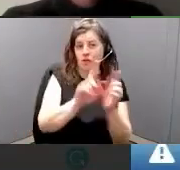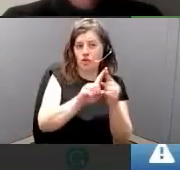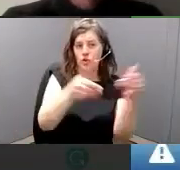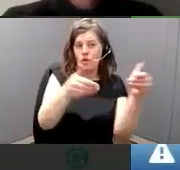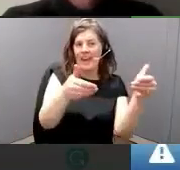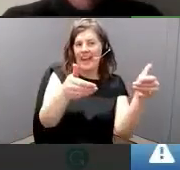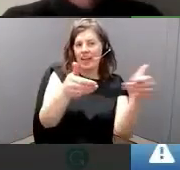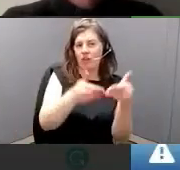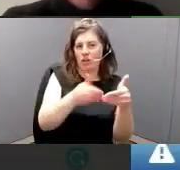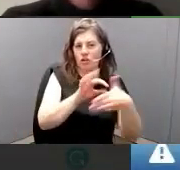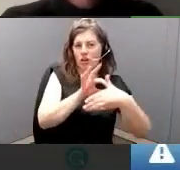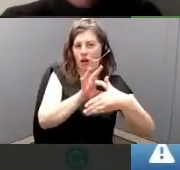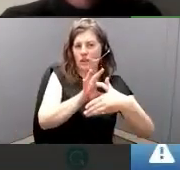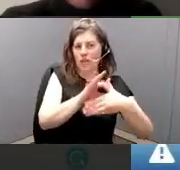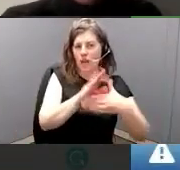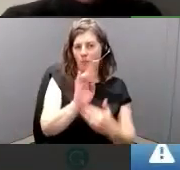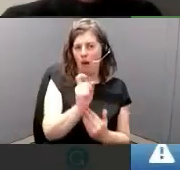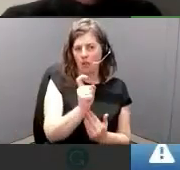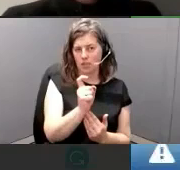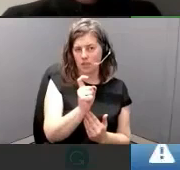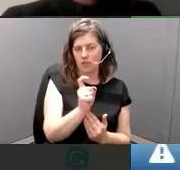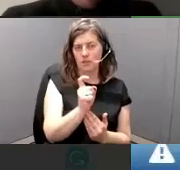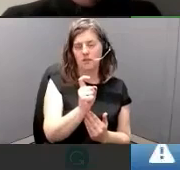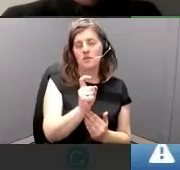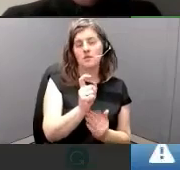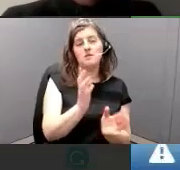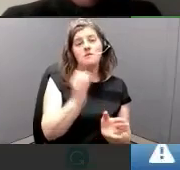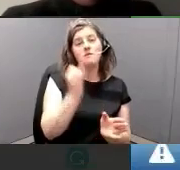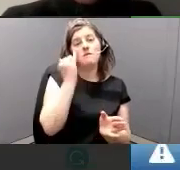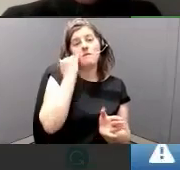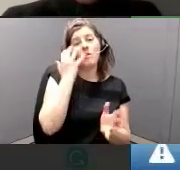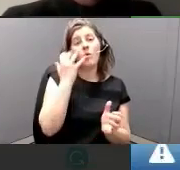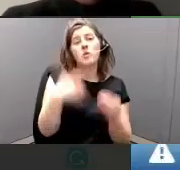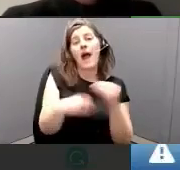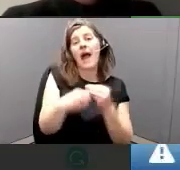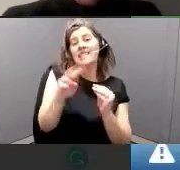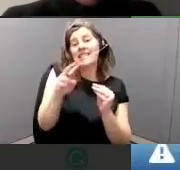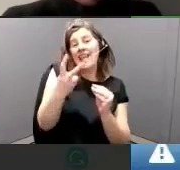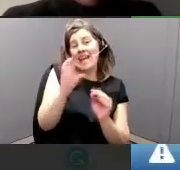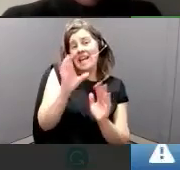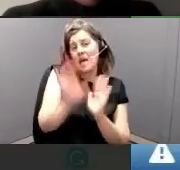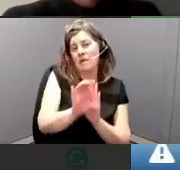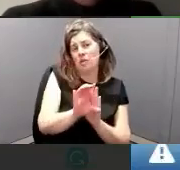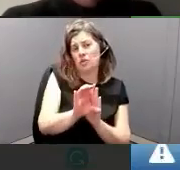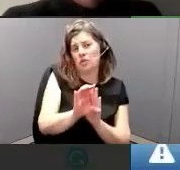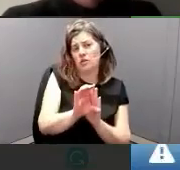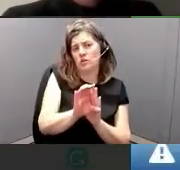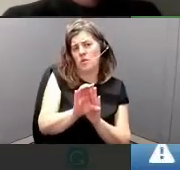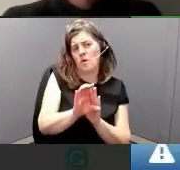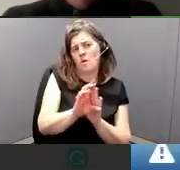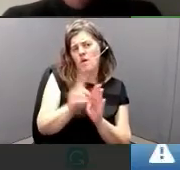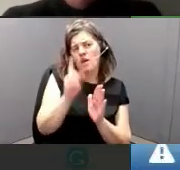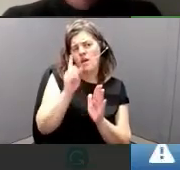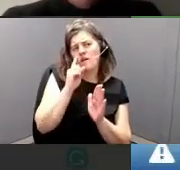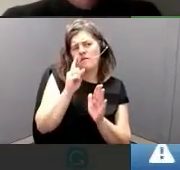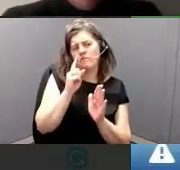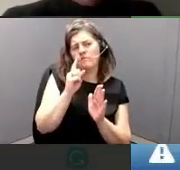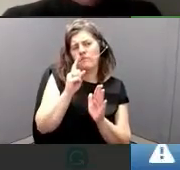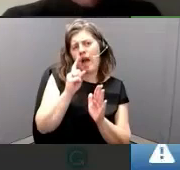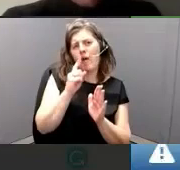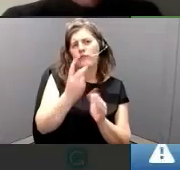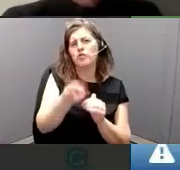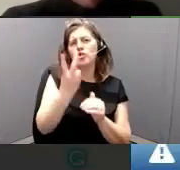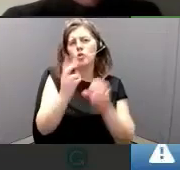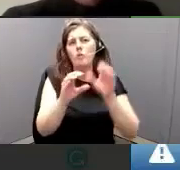introductory content box. Now, let's say we want to add another one. So let's place our cursor in between two